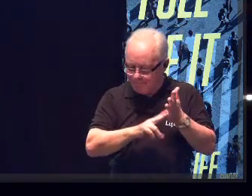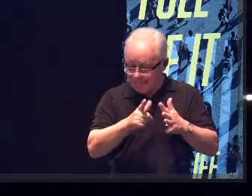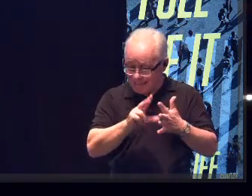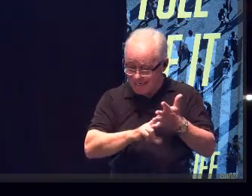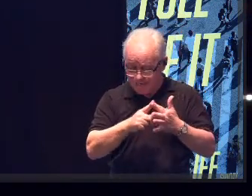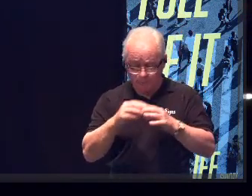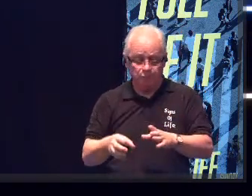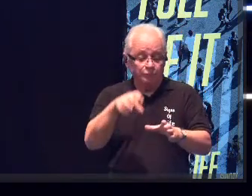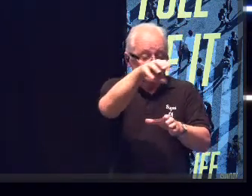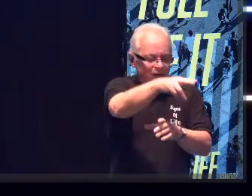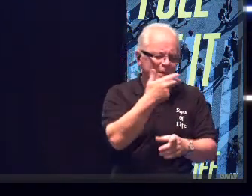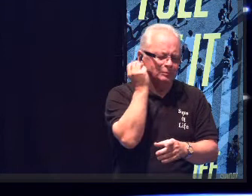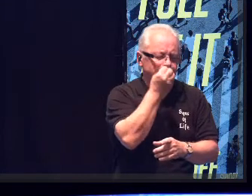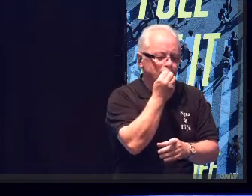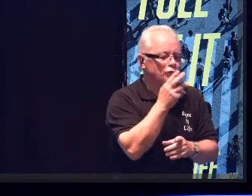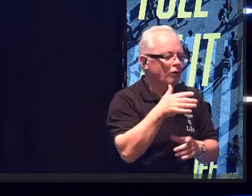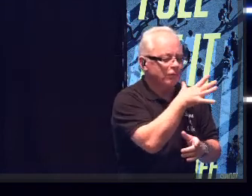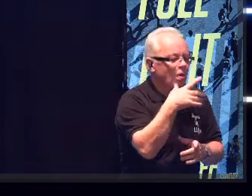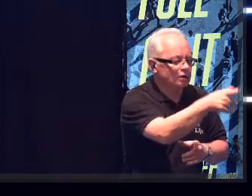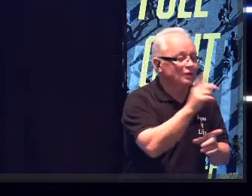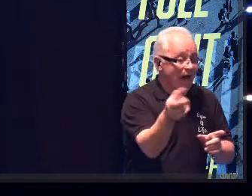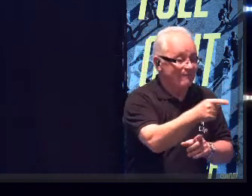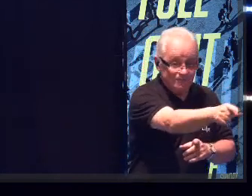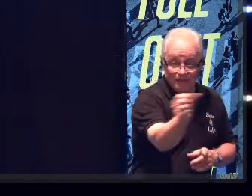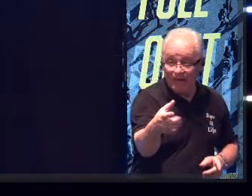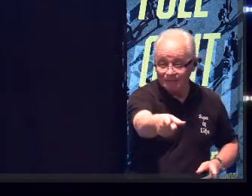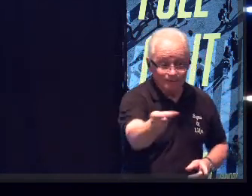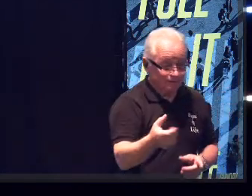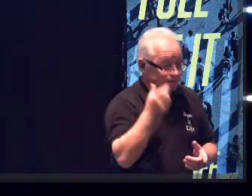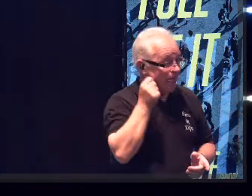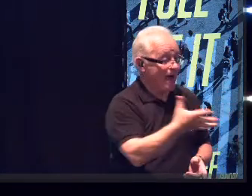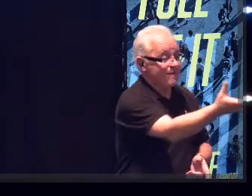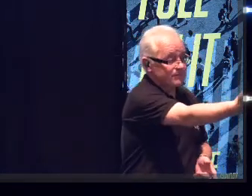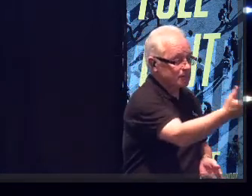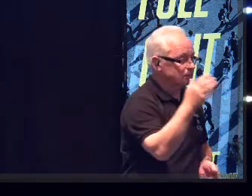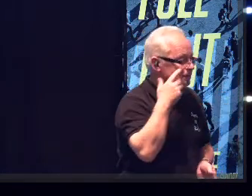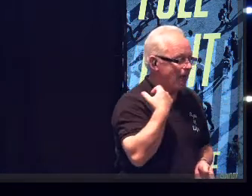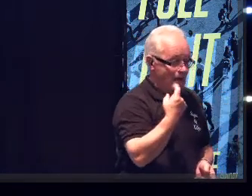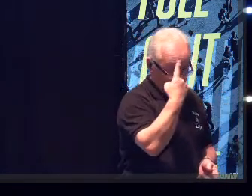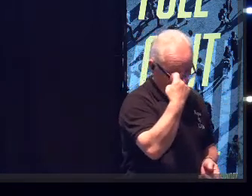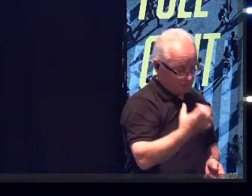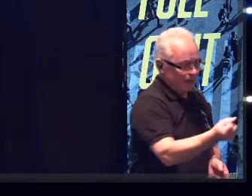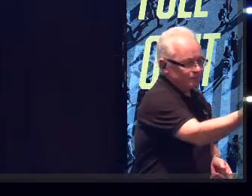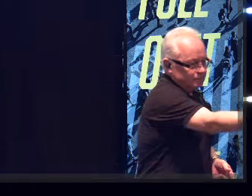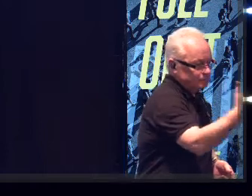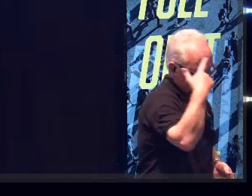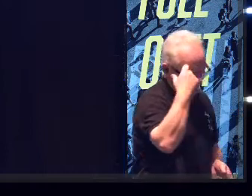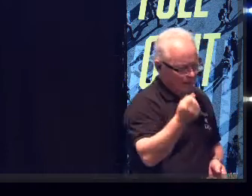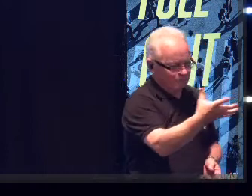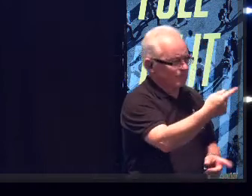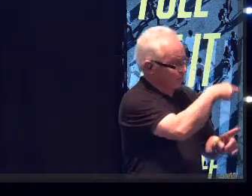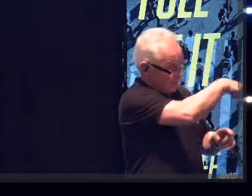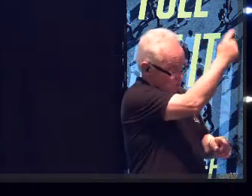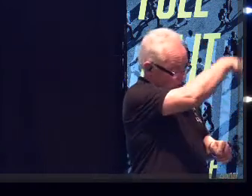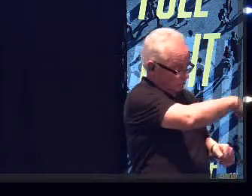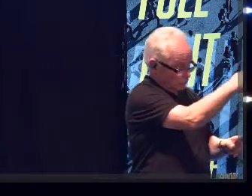garden. He says, "You can have this one, or you can have this one, or you can eat from this one, or you can do that, or you can go over there. See just this one over here? See this